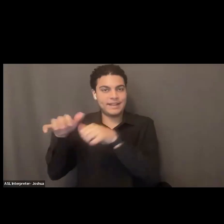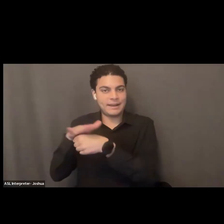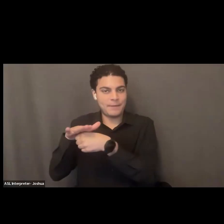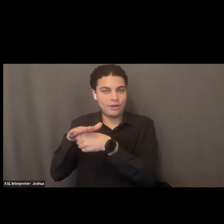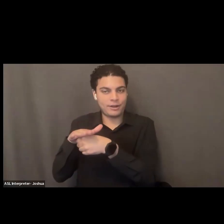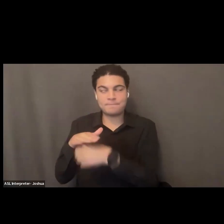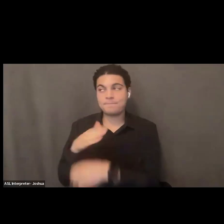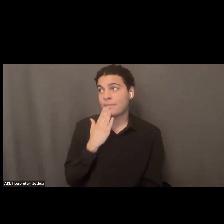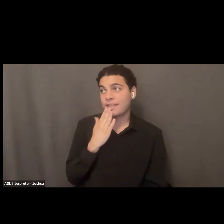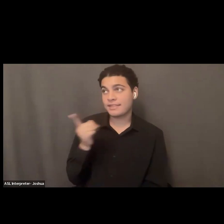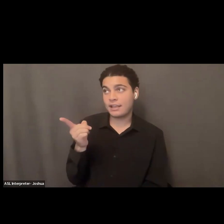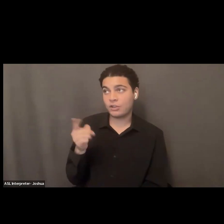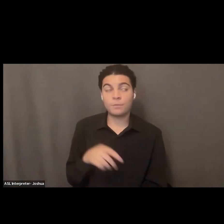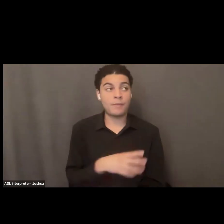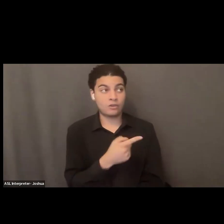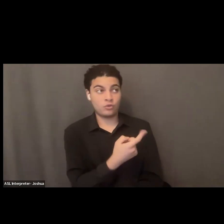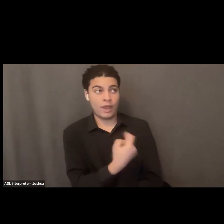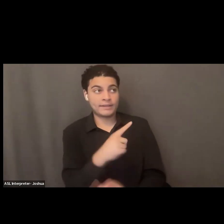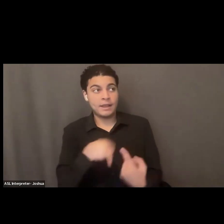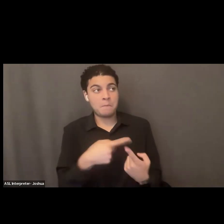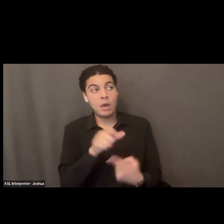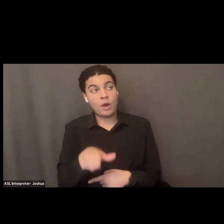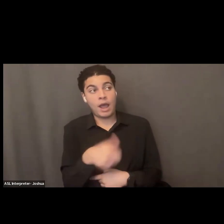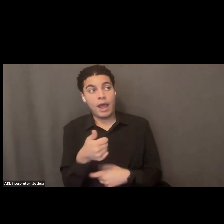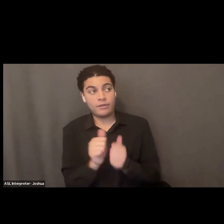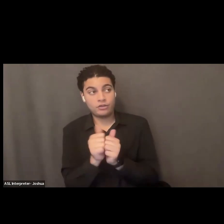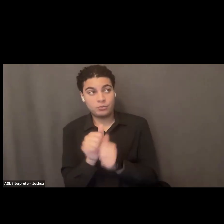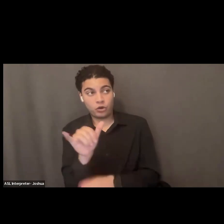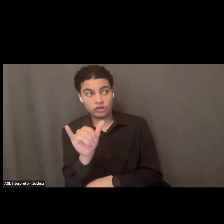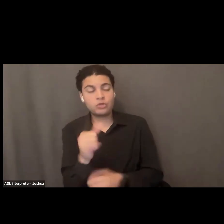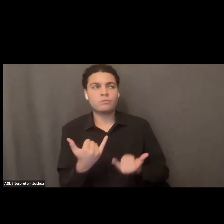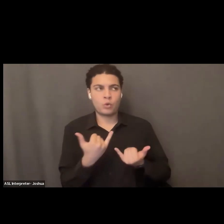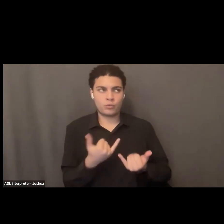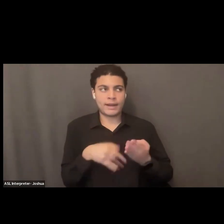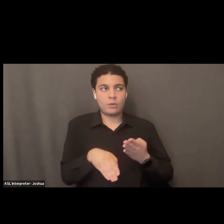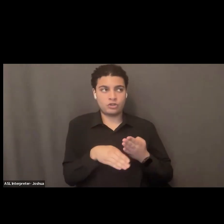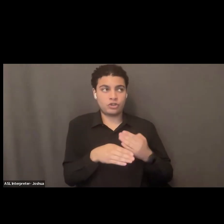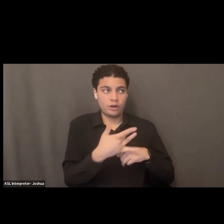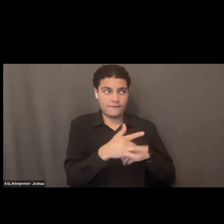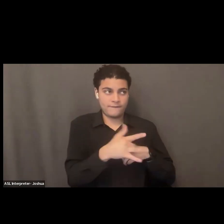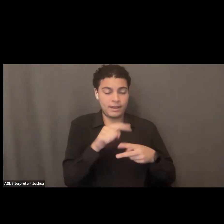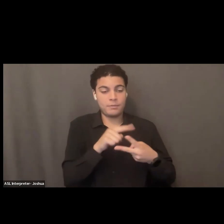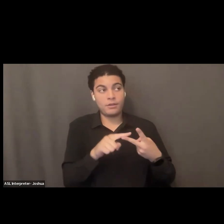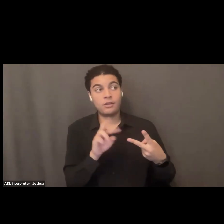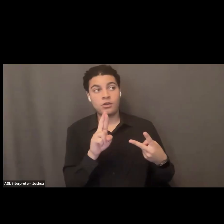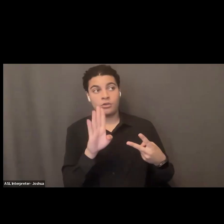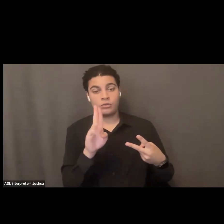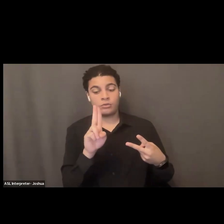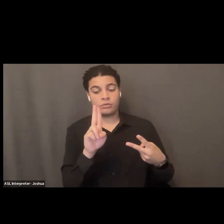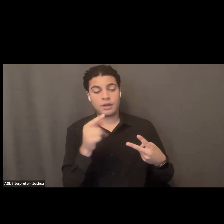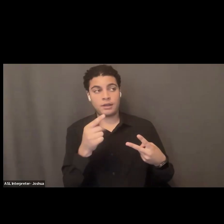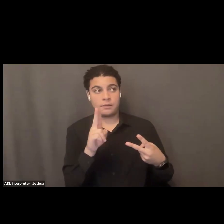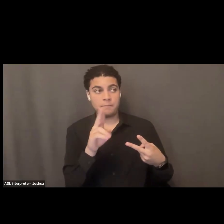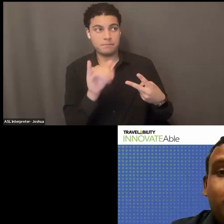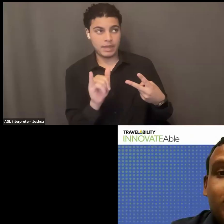And for the question regarding the other sports, so soccer is available, but we also have rugby and basketball already